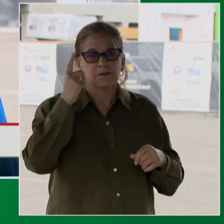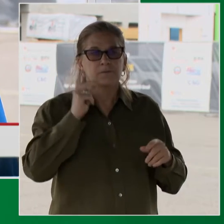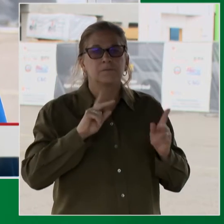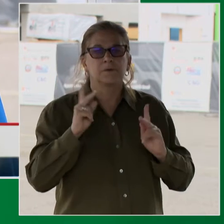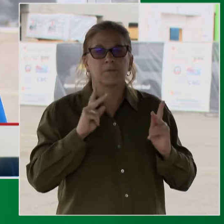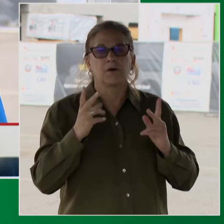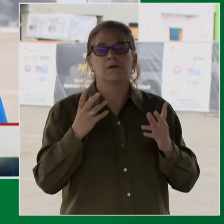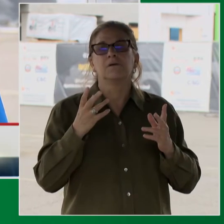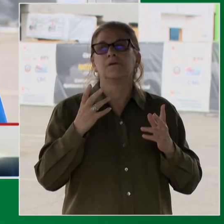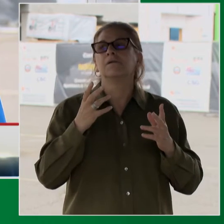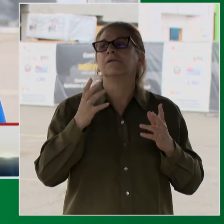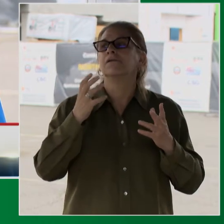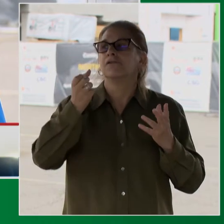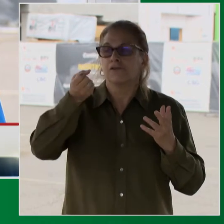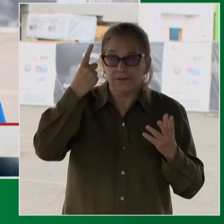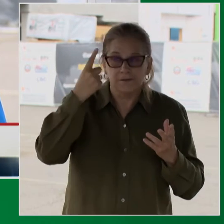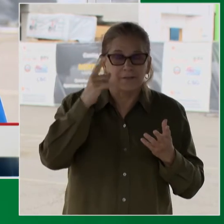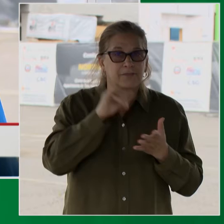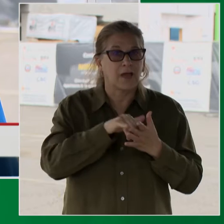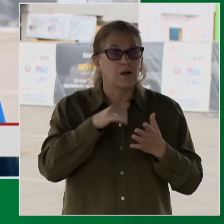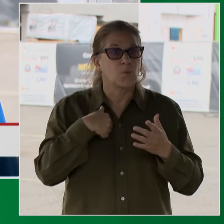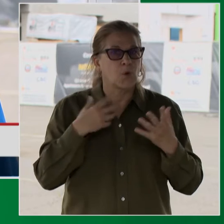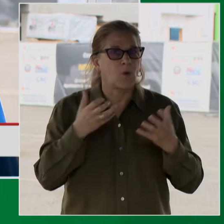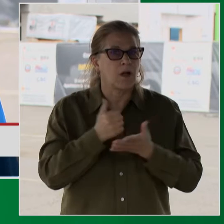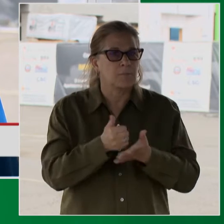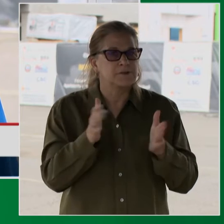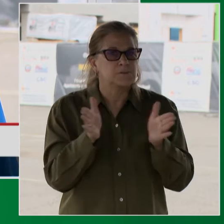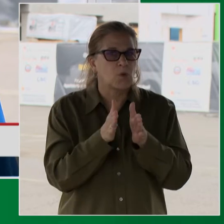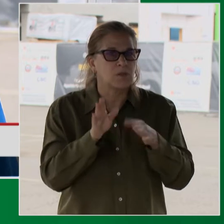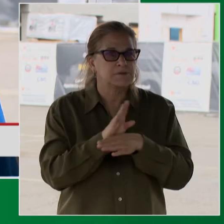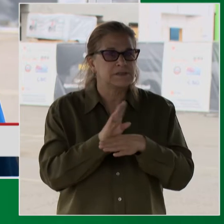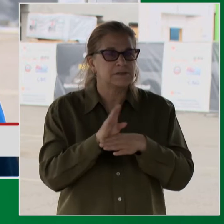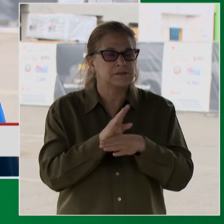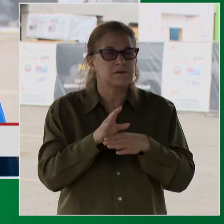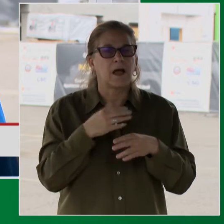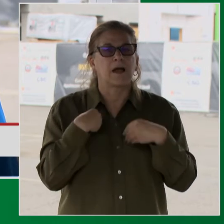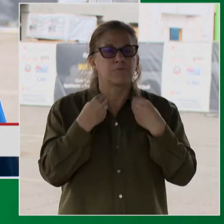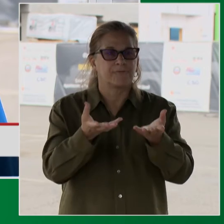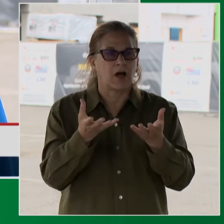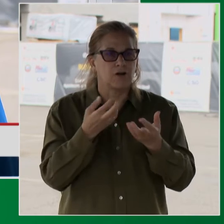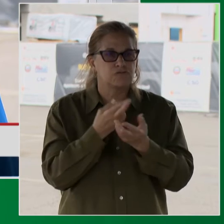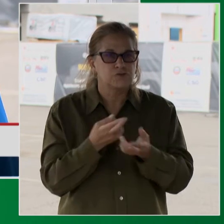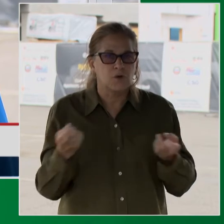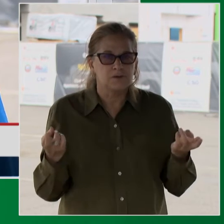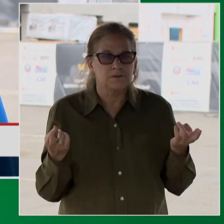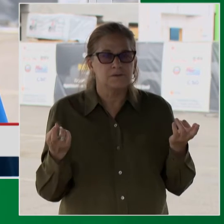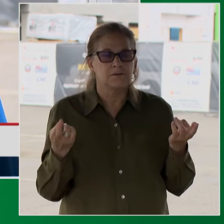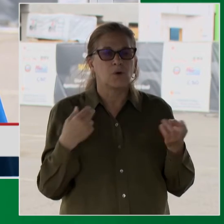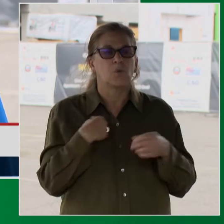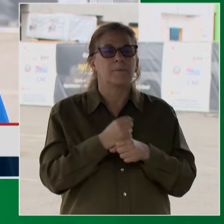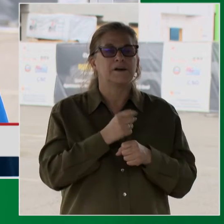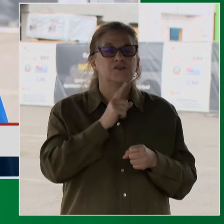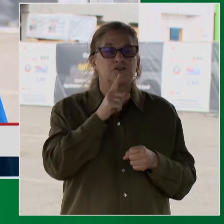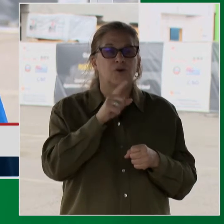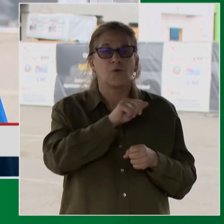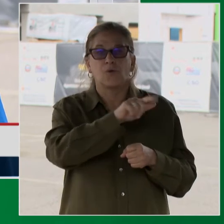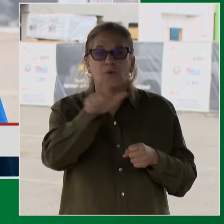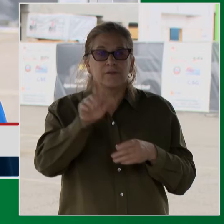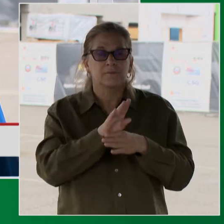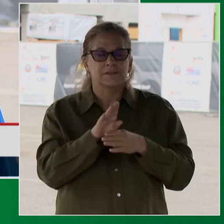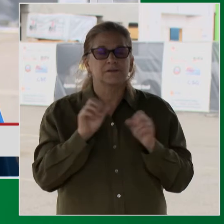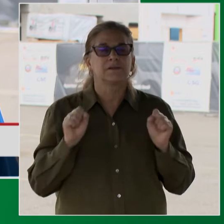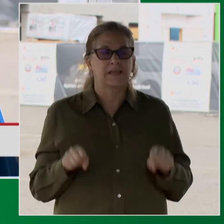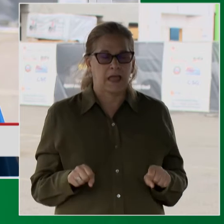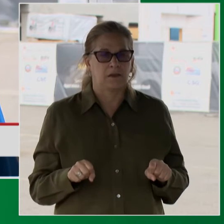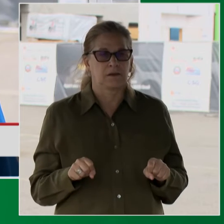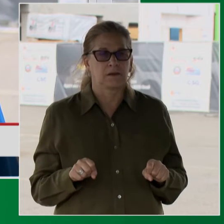businesses and they don't always know how to coordinate those resources. And we want to make sure that businesses are able to